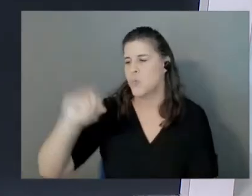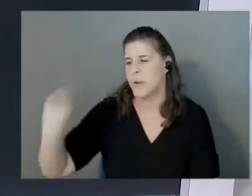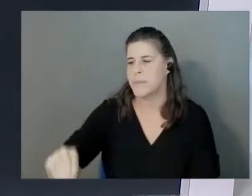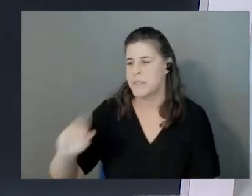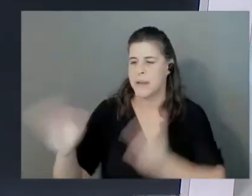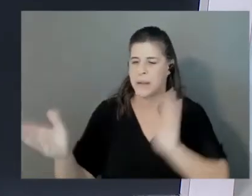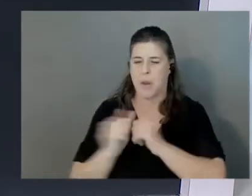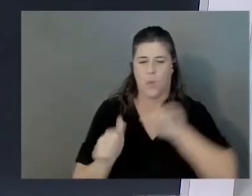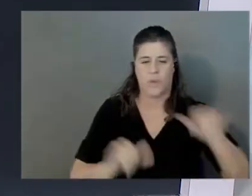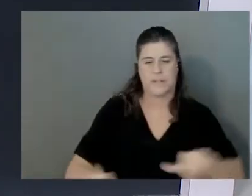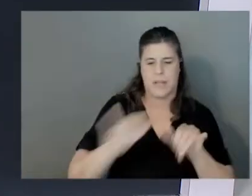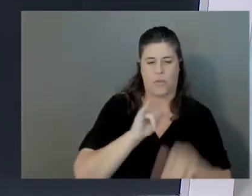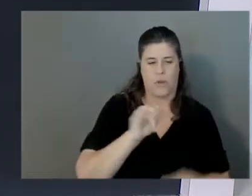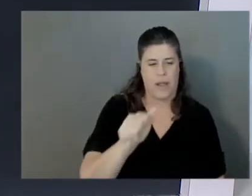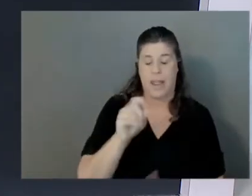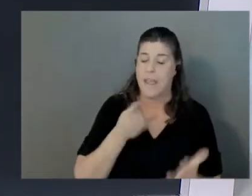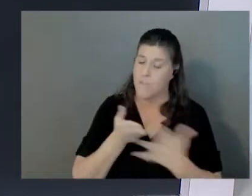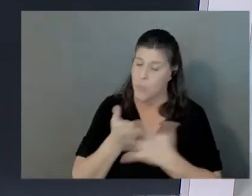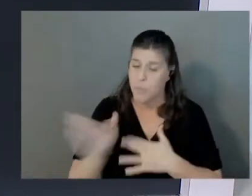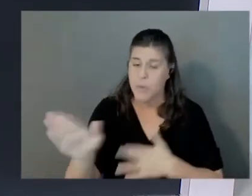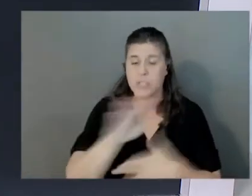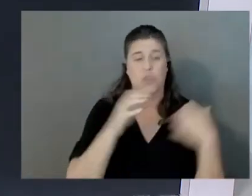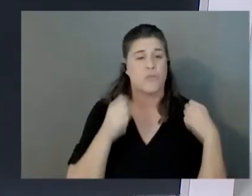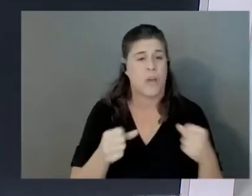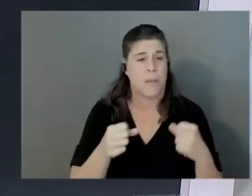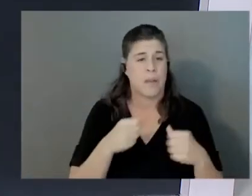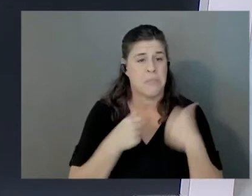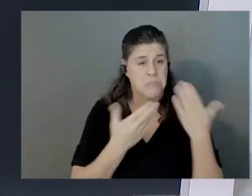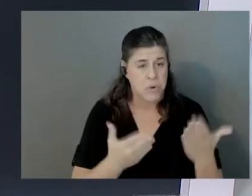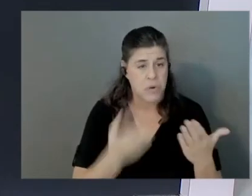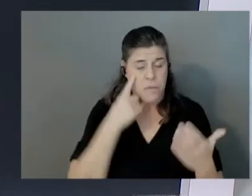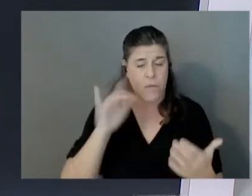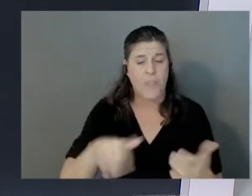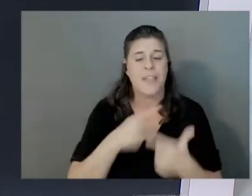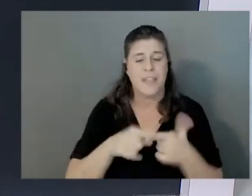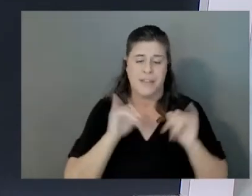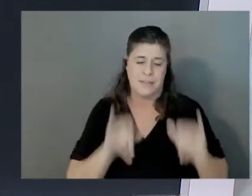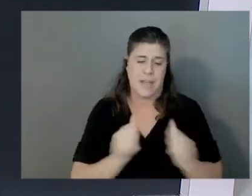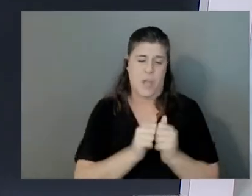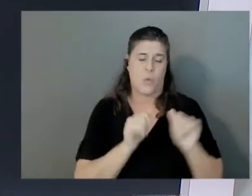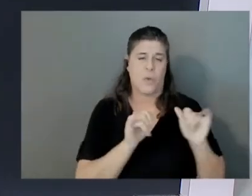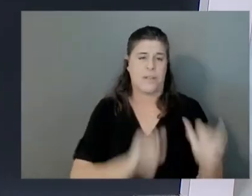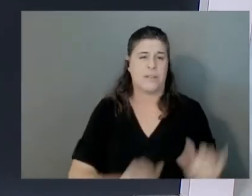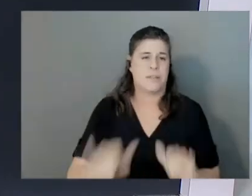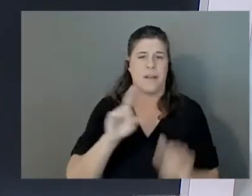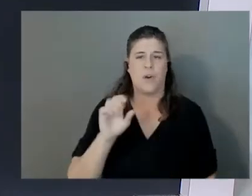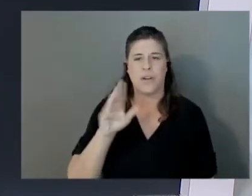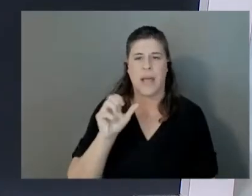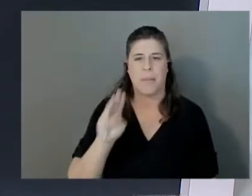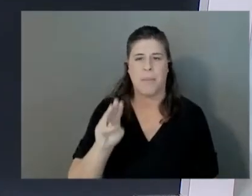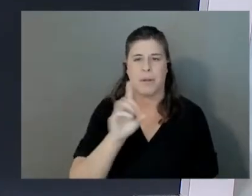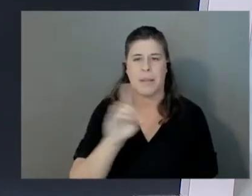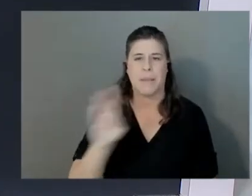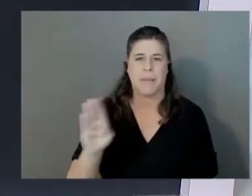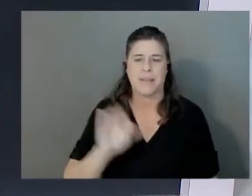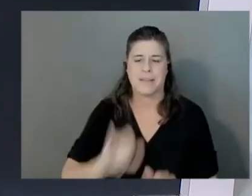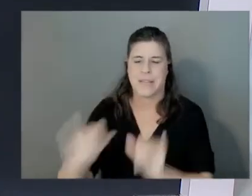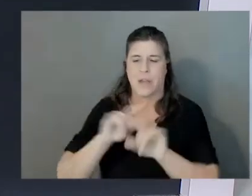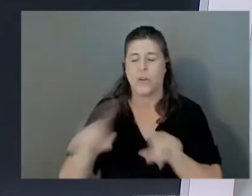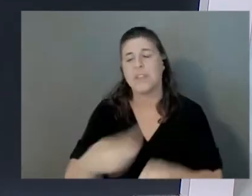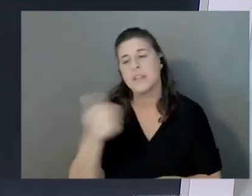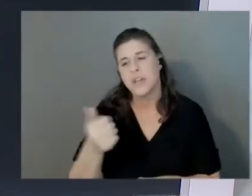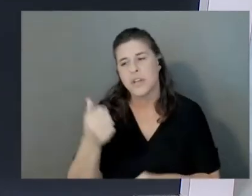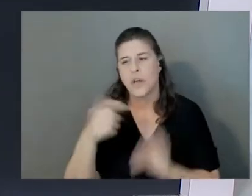if throughput is your dominant cost, you need to stick with DynamoDB standard. So this is just another example of we're trying to save people